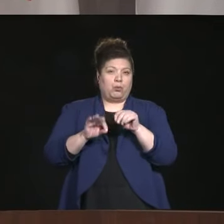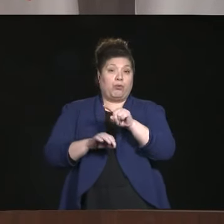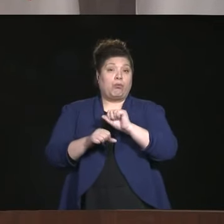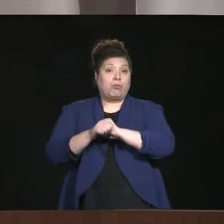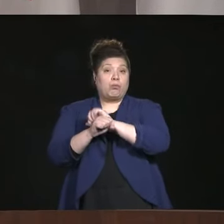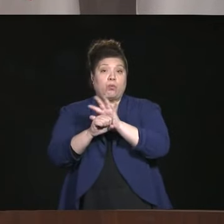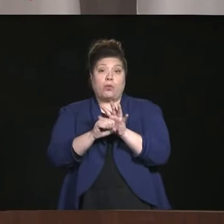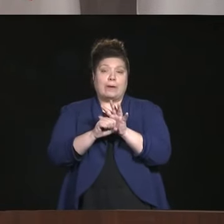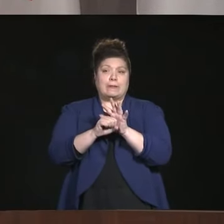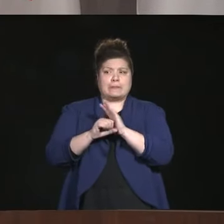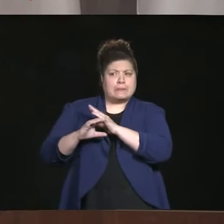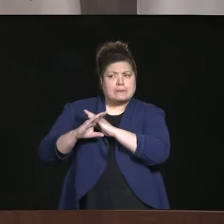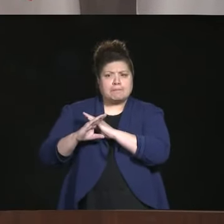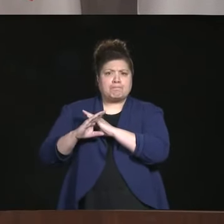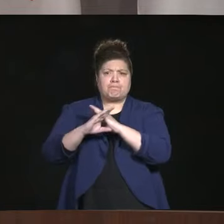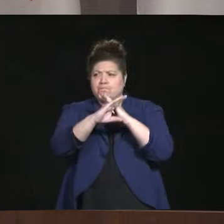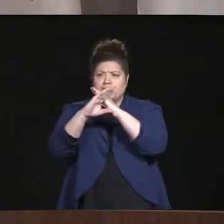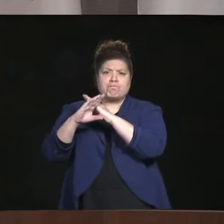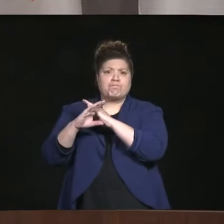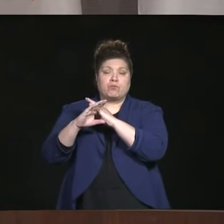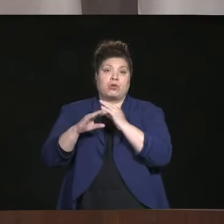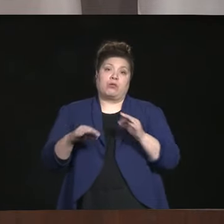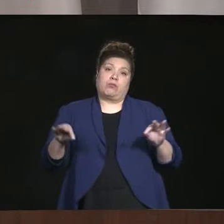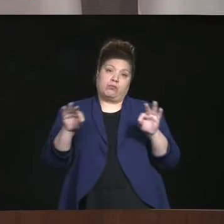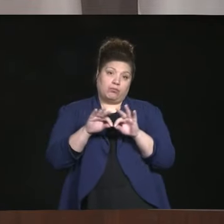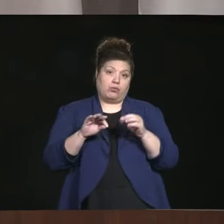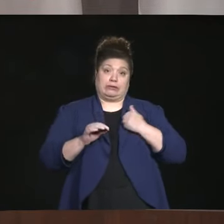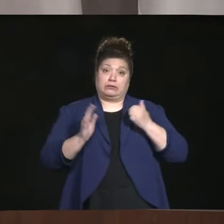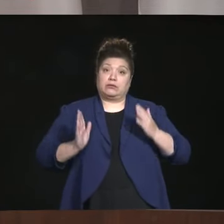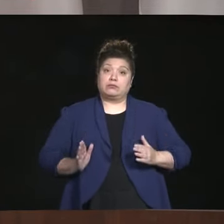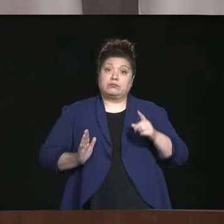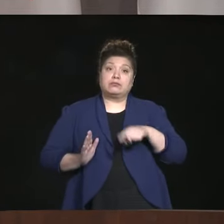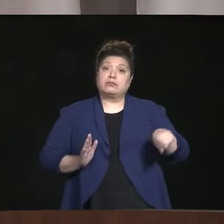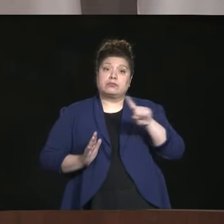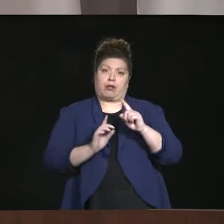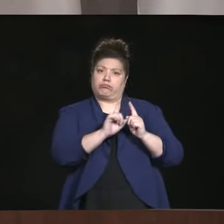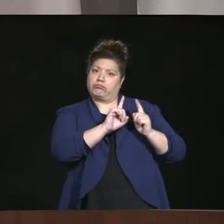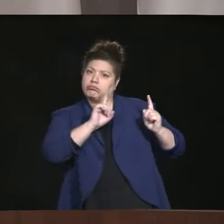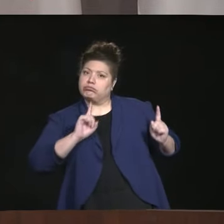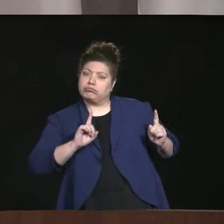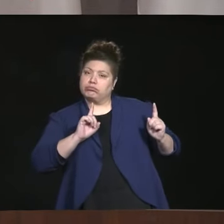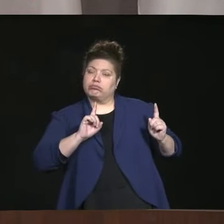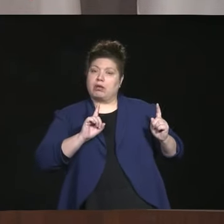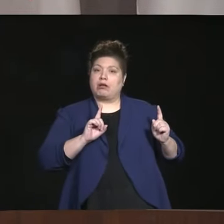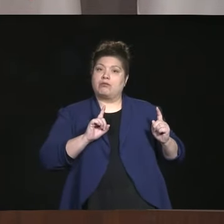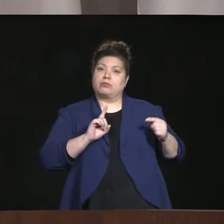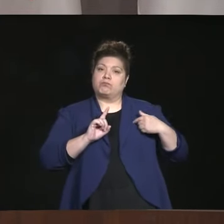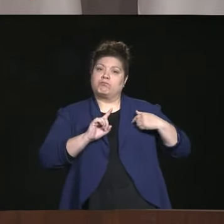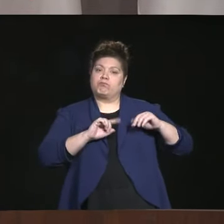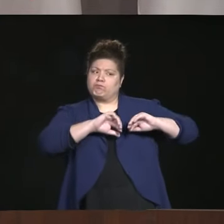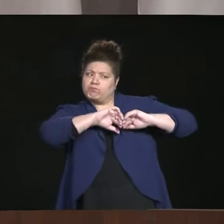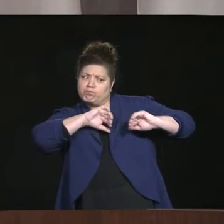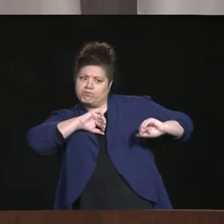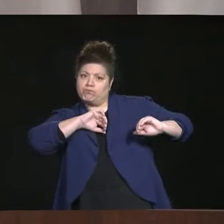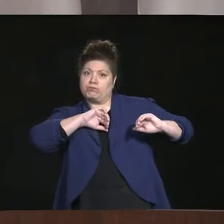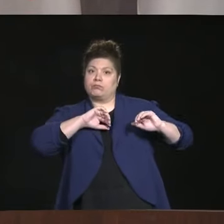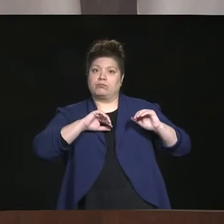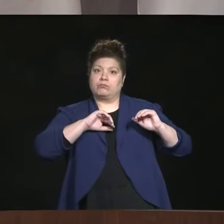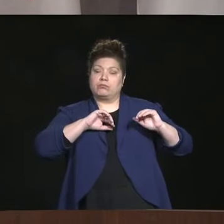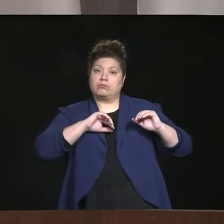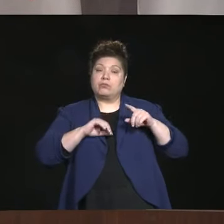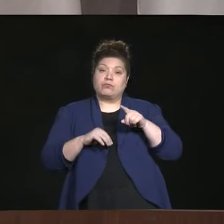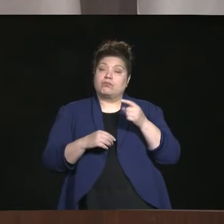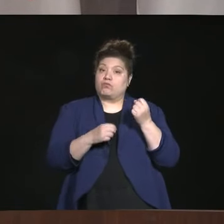la distanciation physique. Restez forts et restez à la maison. À moins que vous fassiez